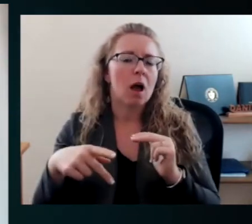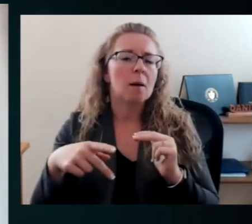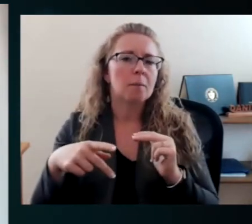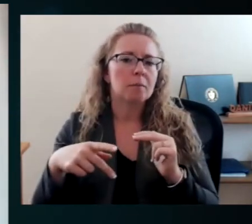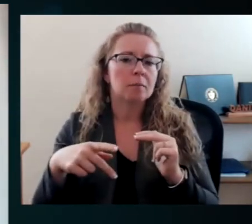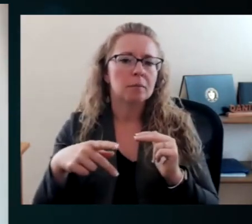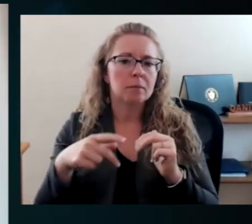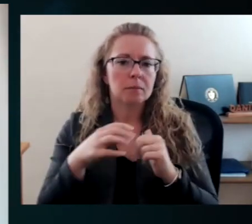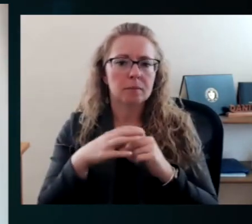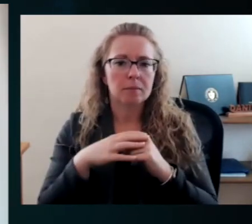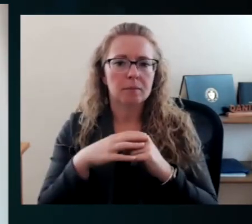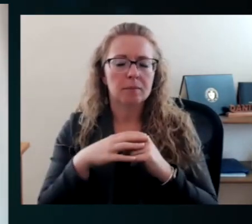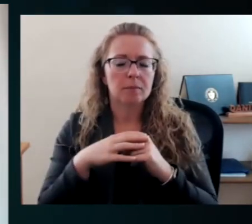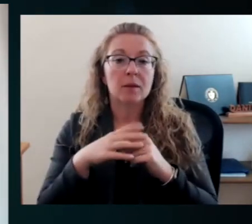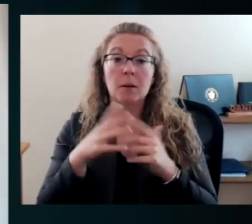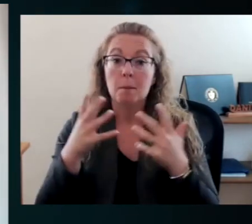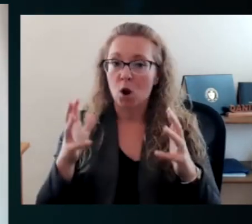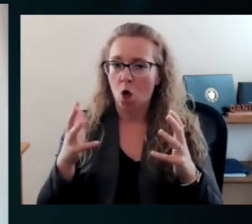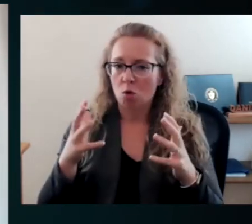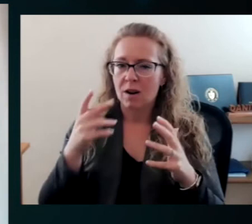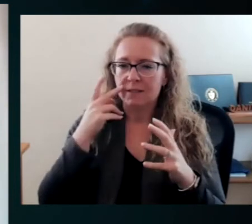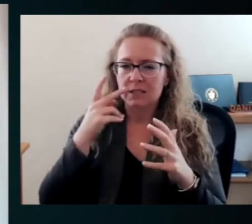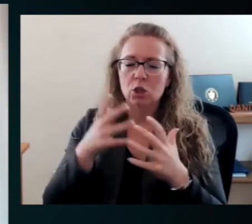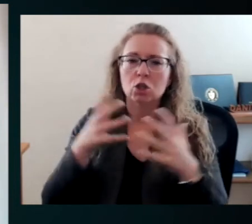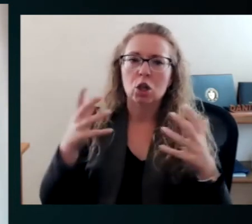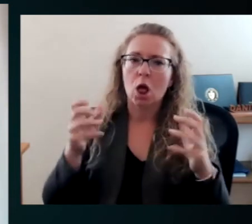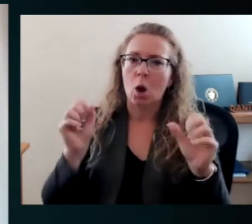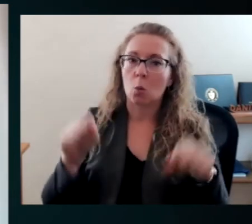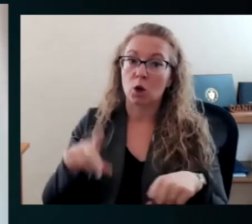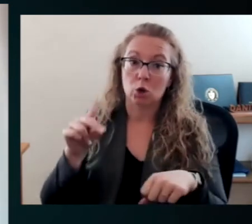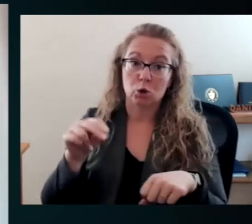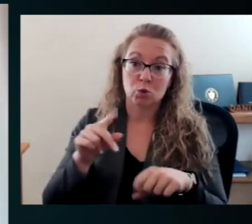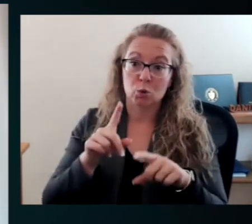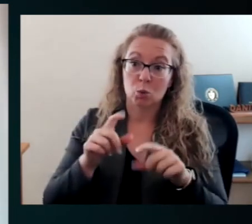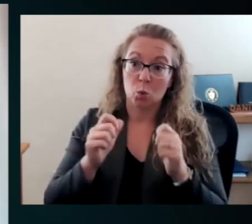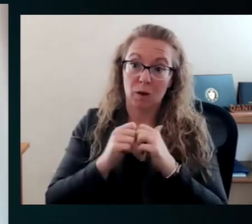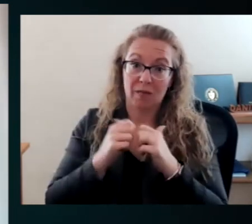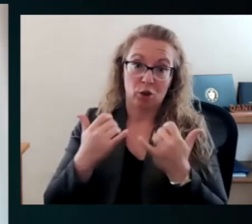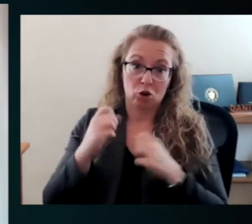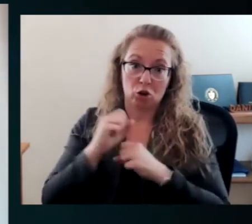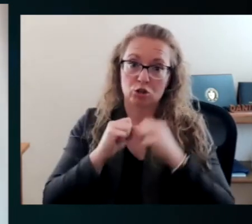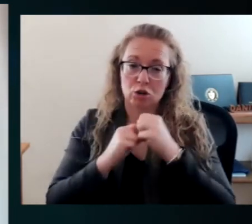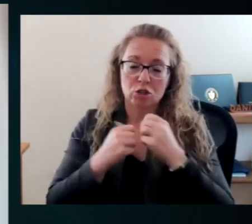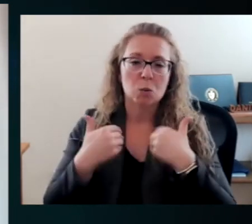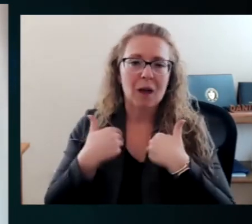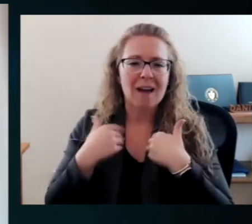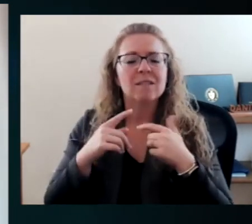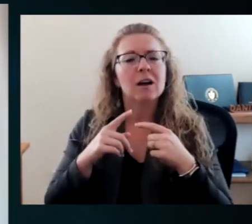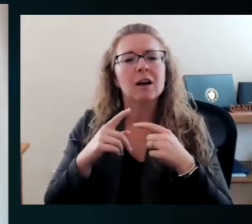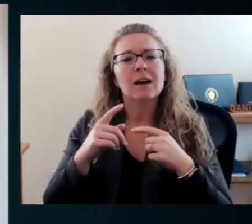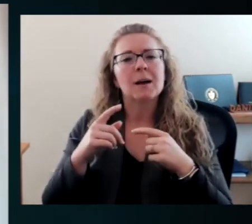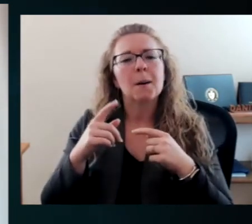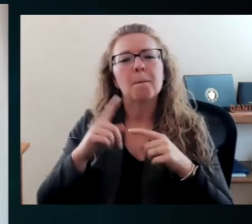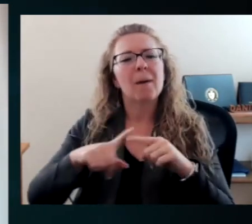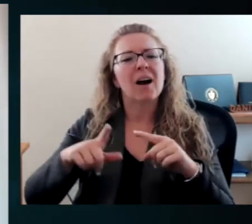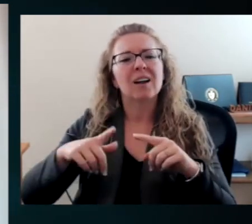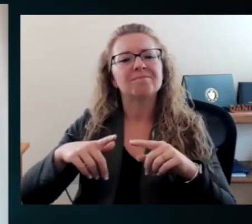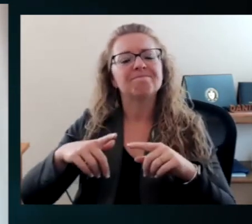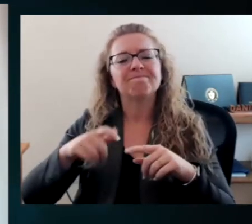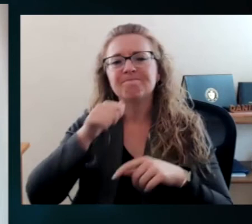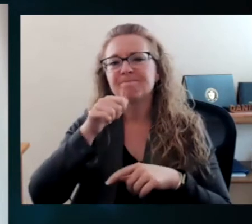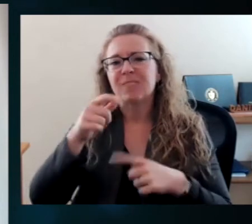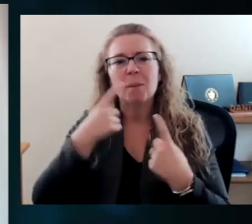say that there's a lot we could be doing just with the infrastructures we have, but we haven't been successful at it so